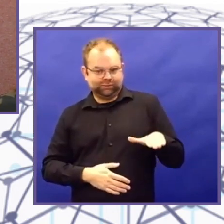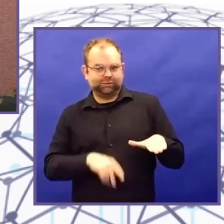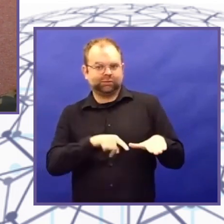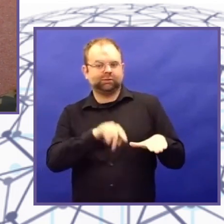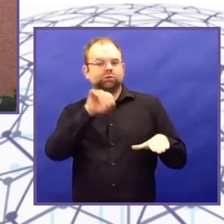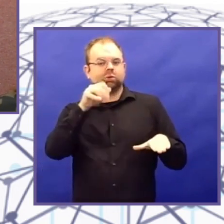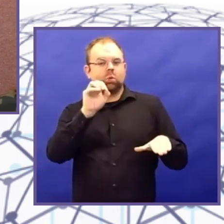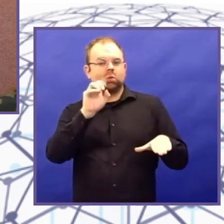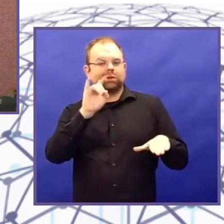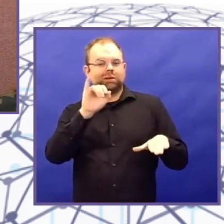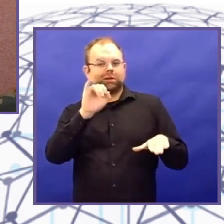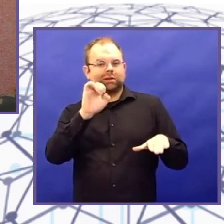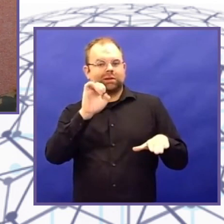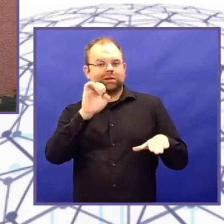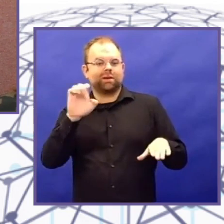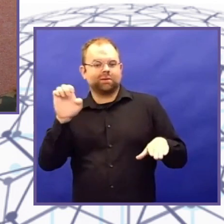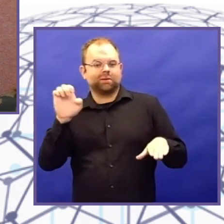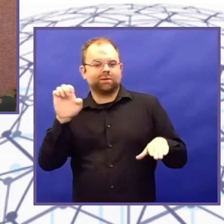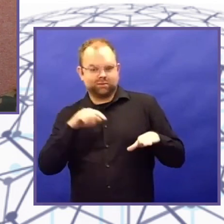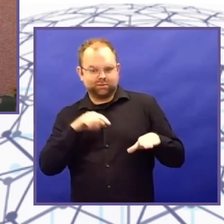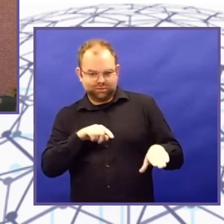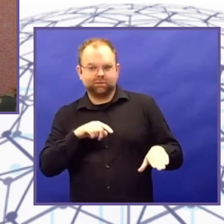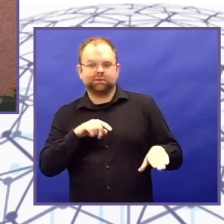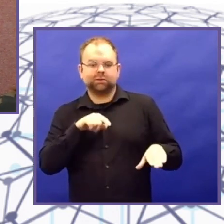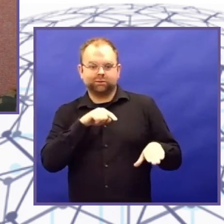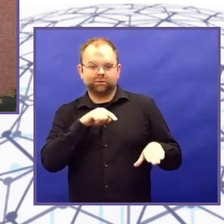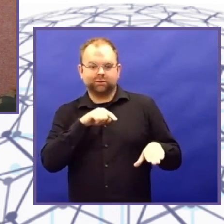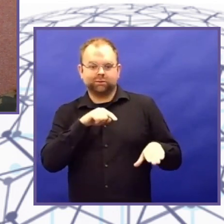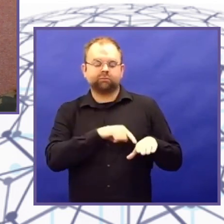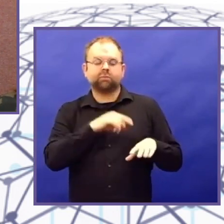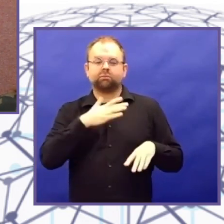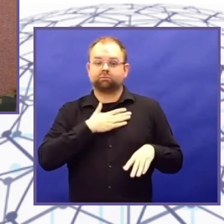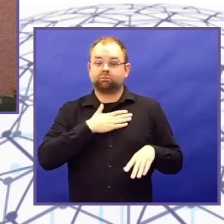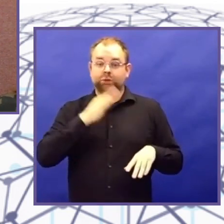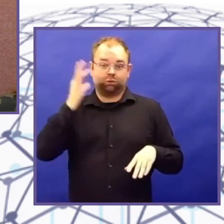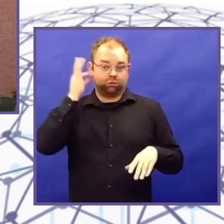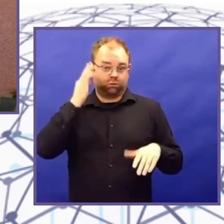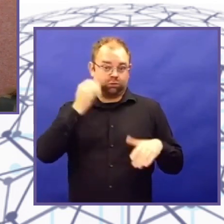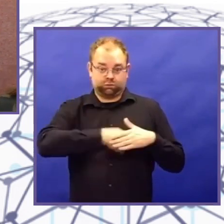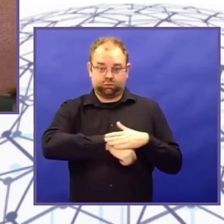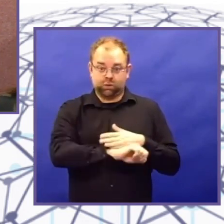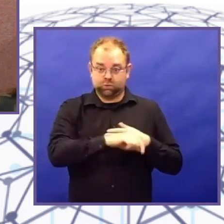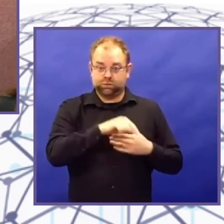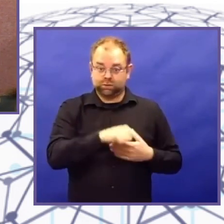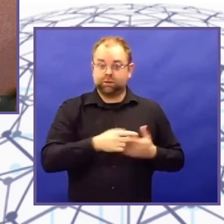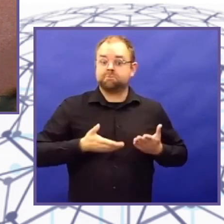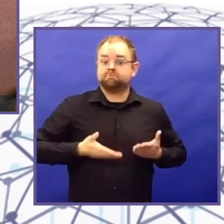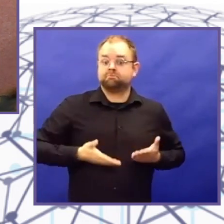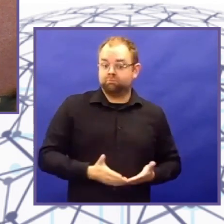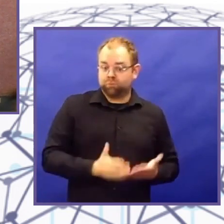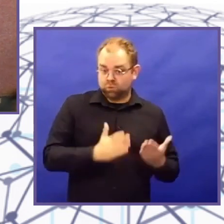loss 31 years ago, and that was my introduction to disability.